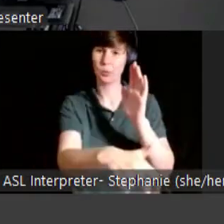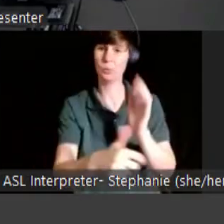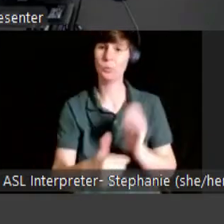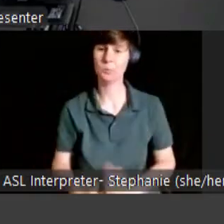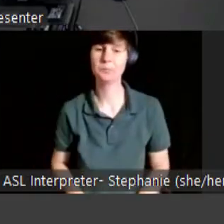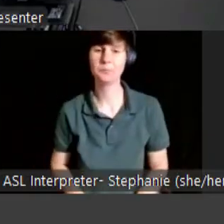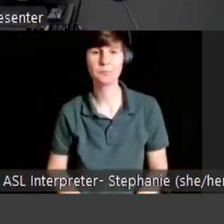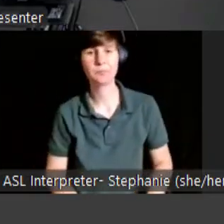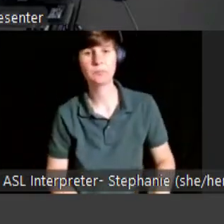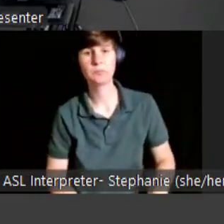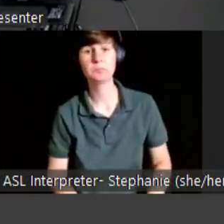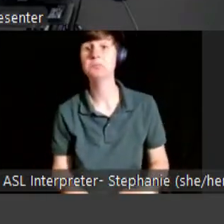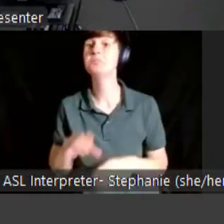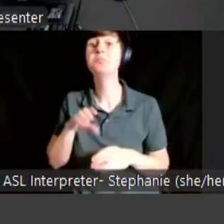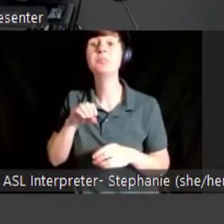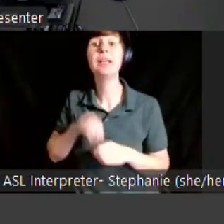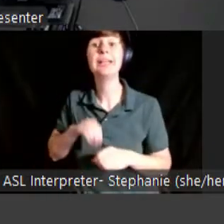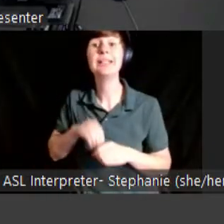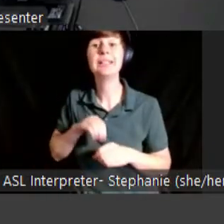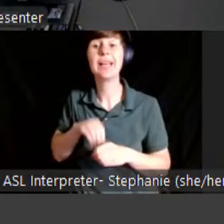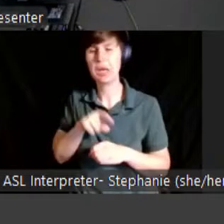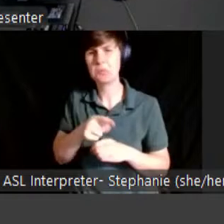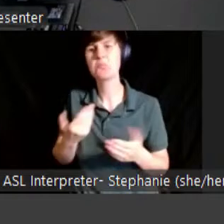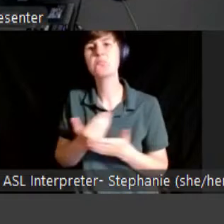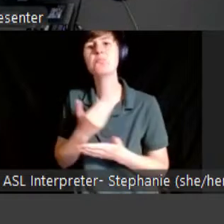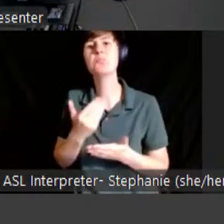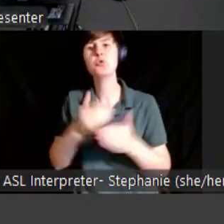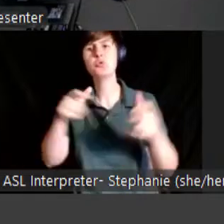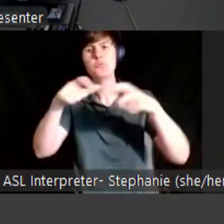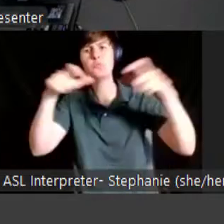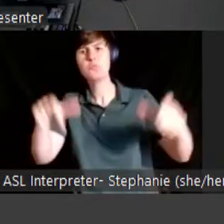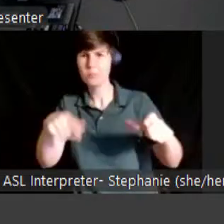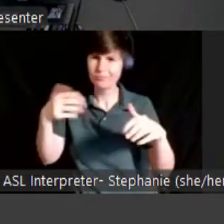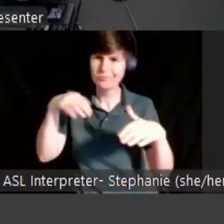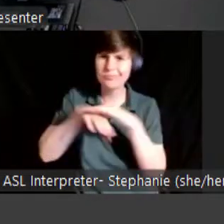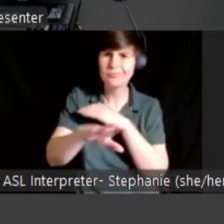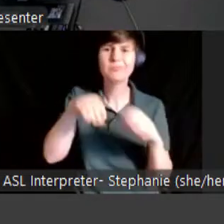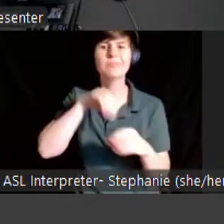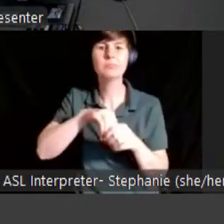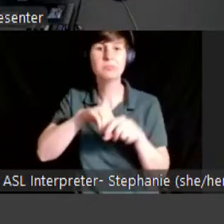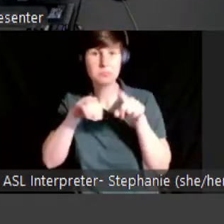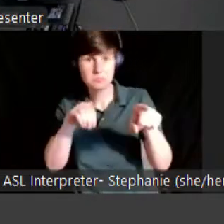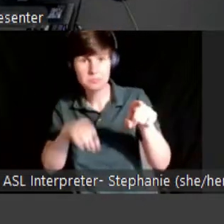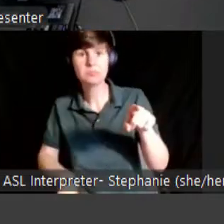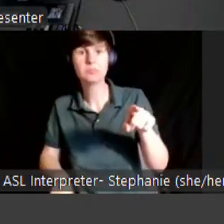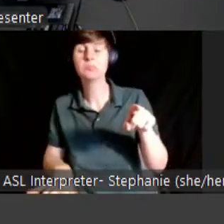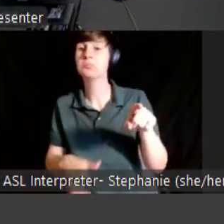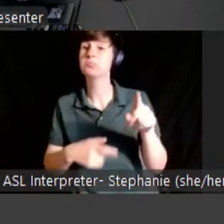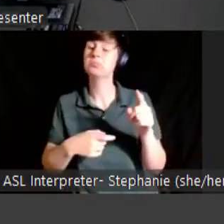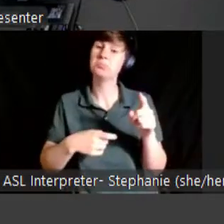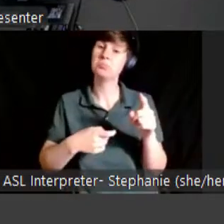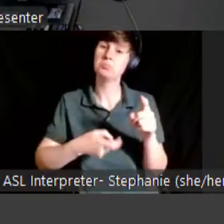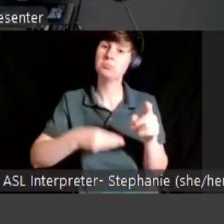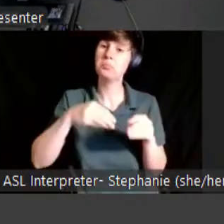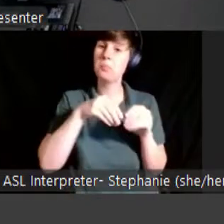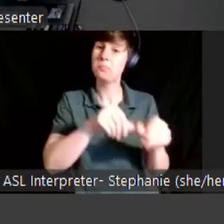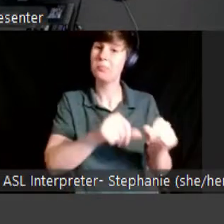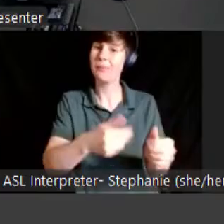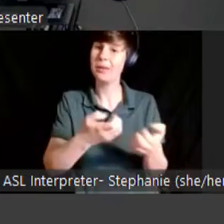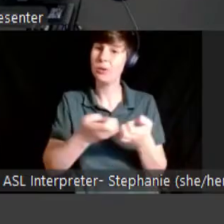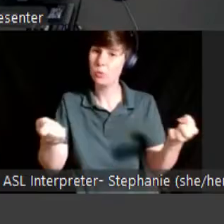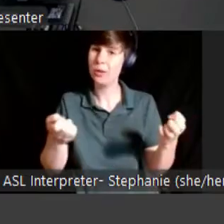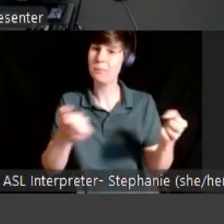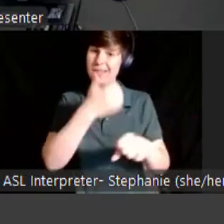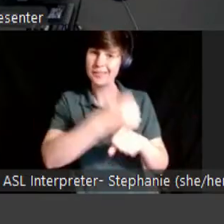have flipped through is the interior of that new Mason Station House that shows the temporary fare equipment in place. There are choose turnstiles, as well as brand